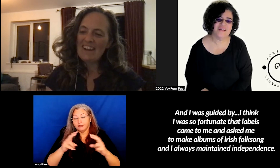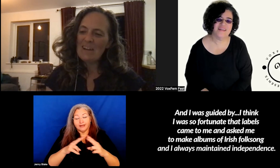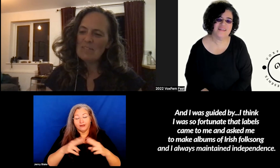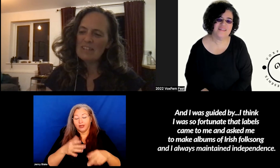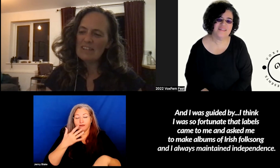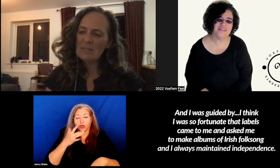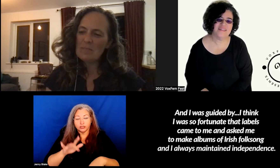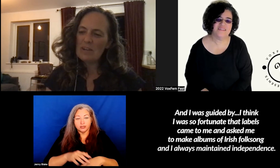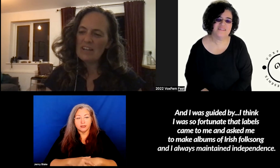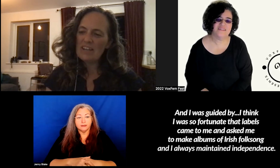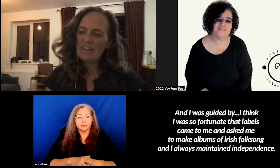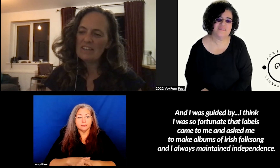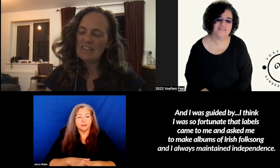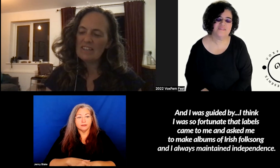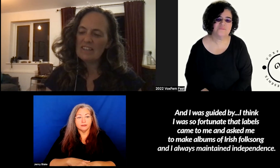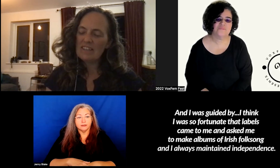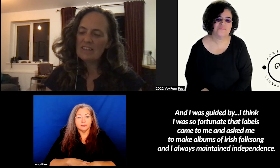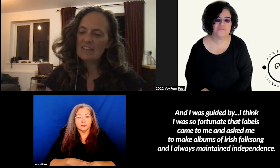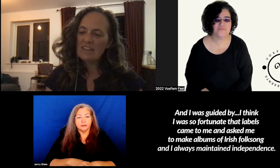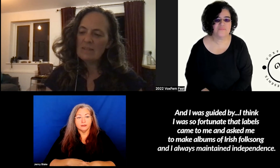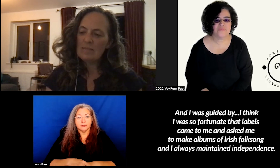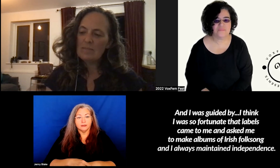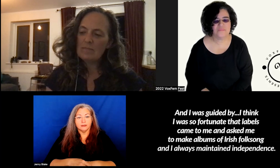And I was guided by, I think,